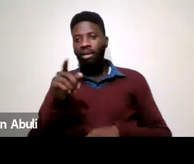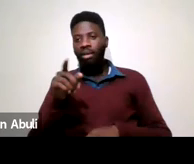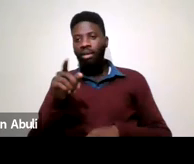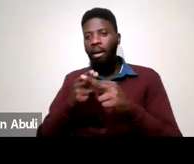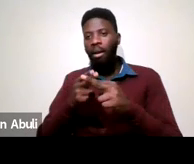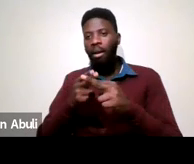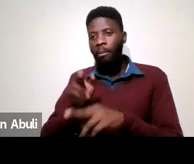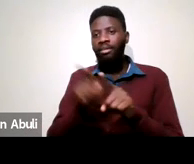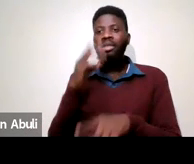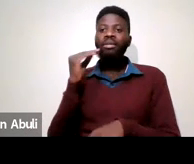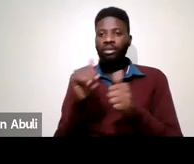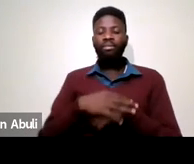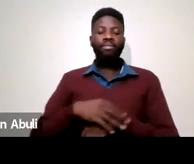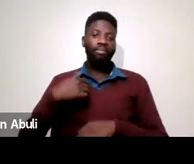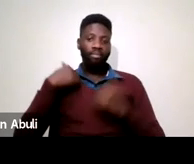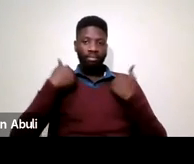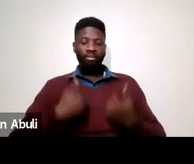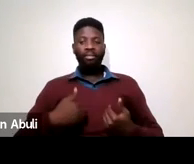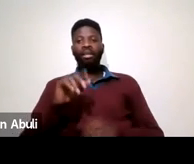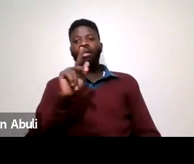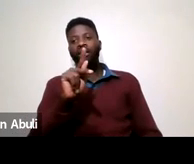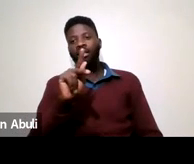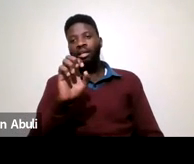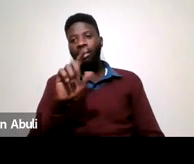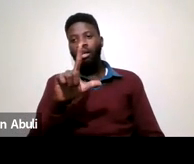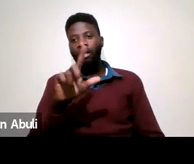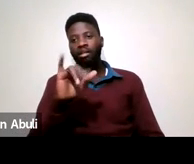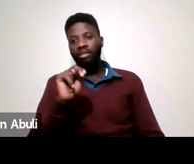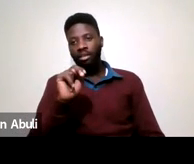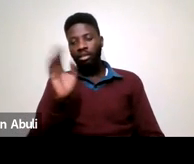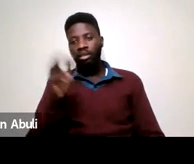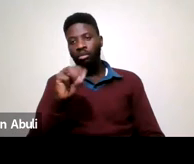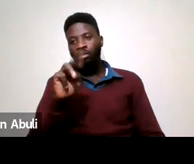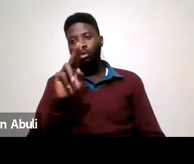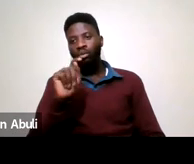had. I'm Kelvin Mutuma from Kenyatta University. I